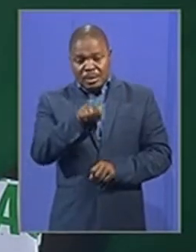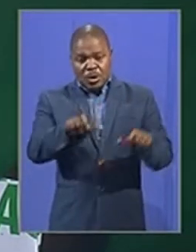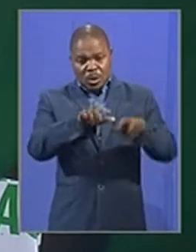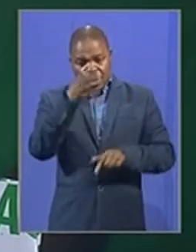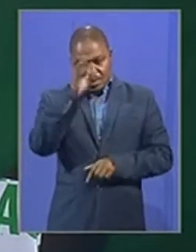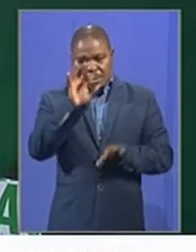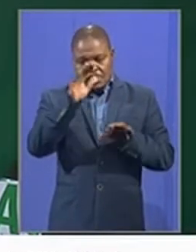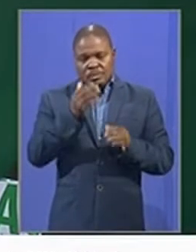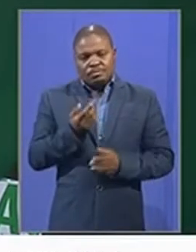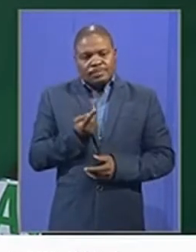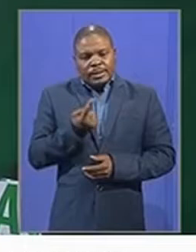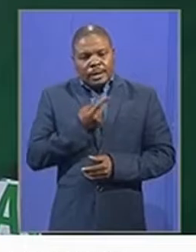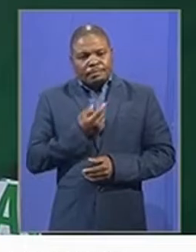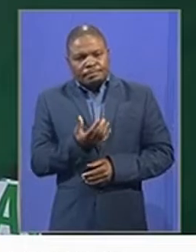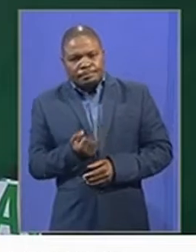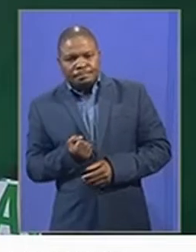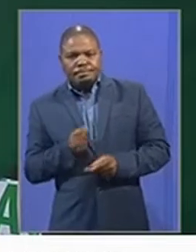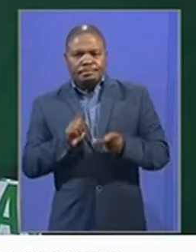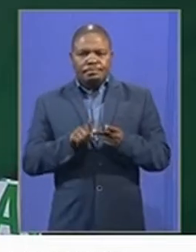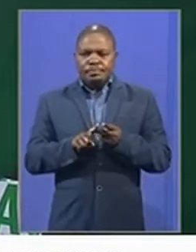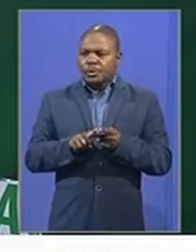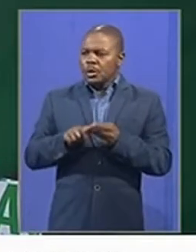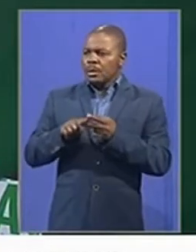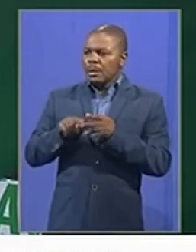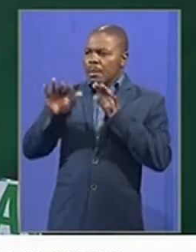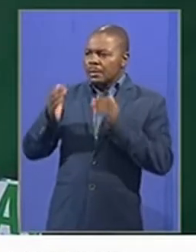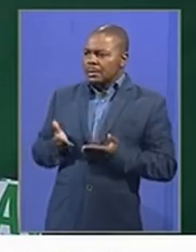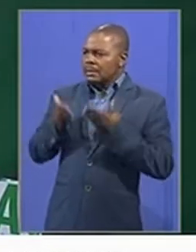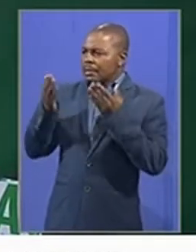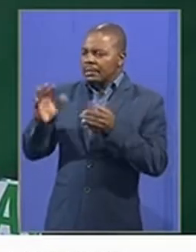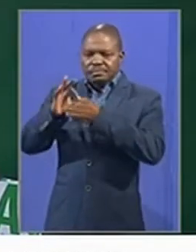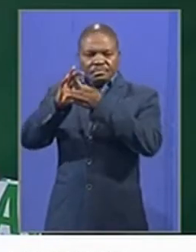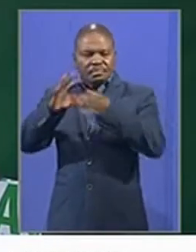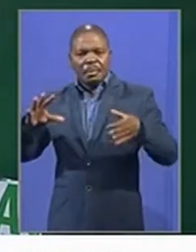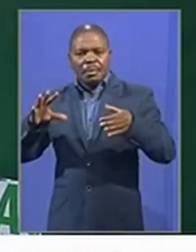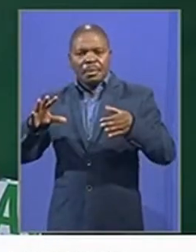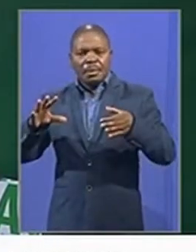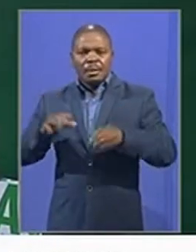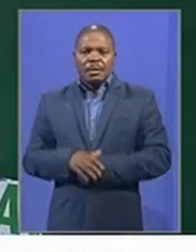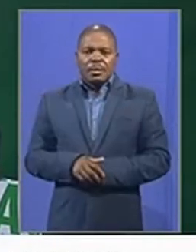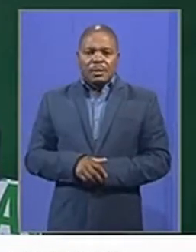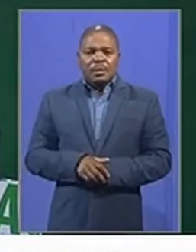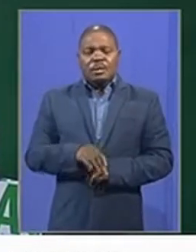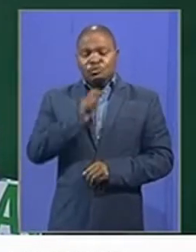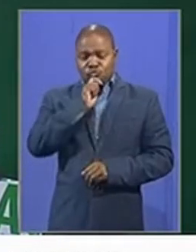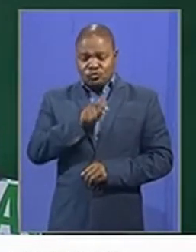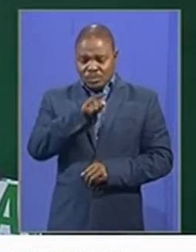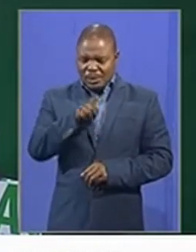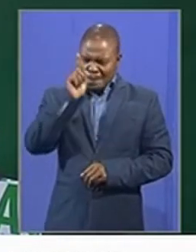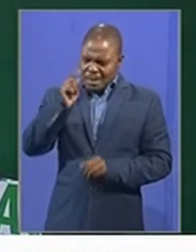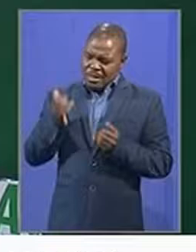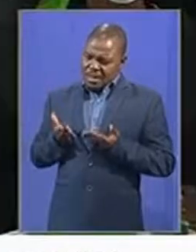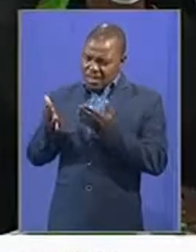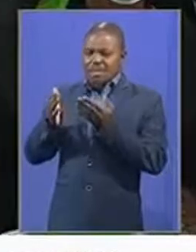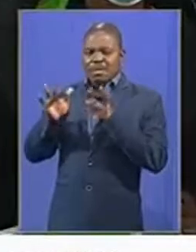to serve itself, divorced from what public service is meant to be, the greatest honor possible to serve